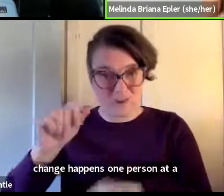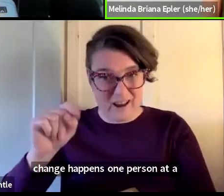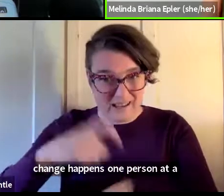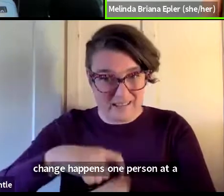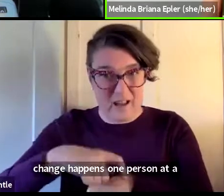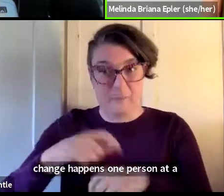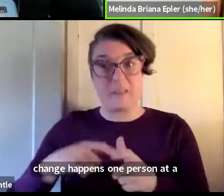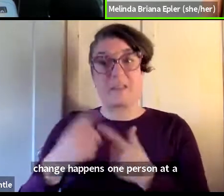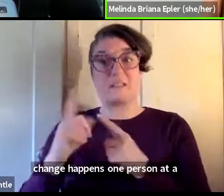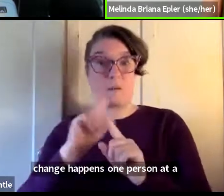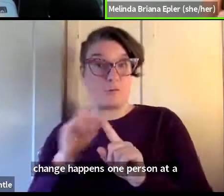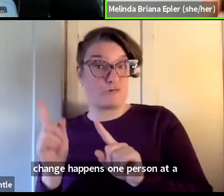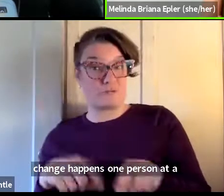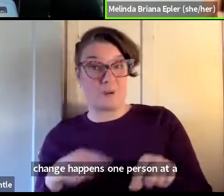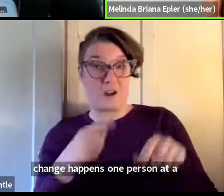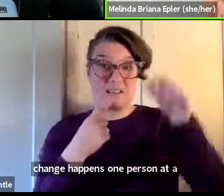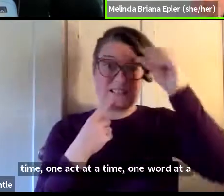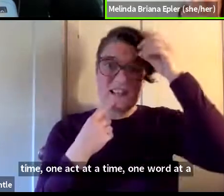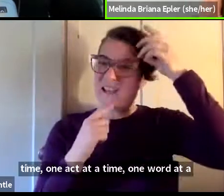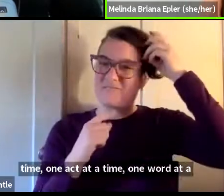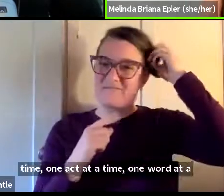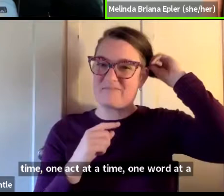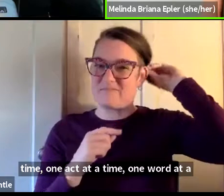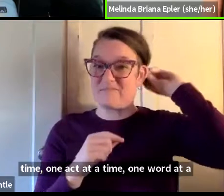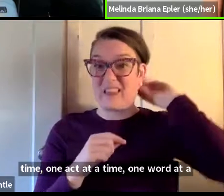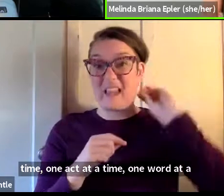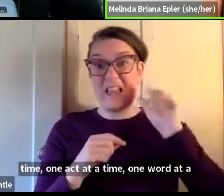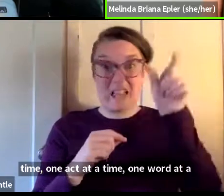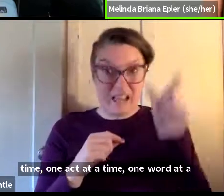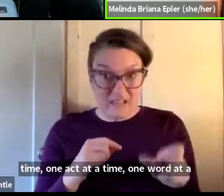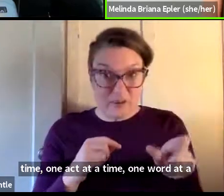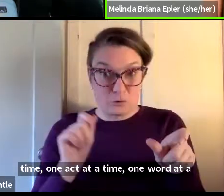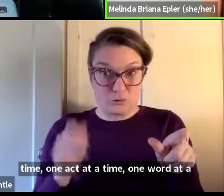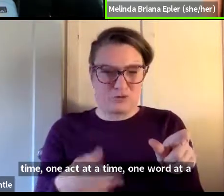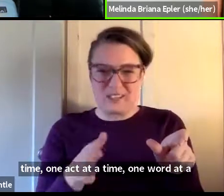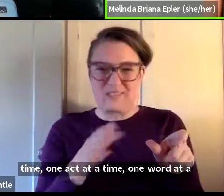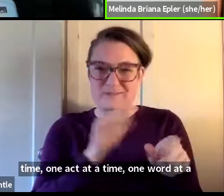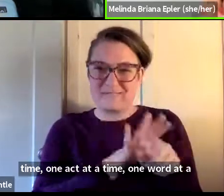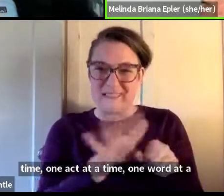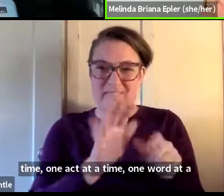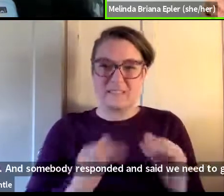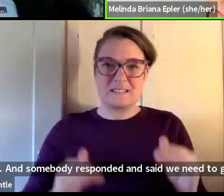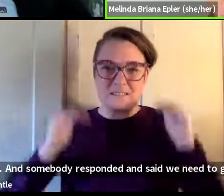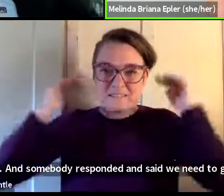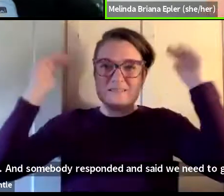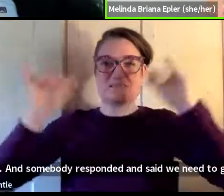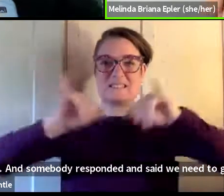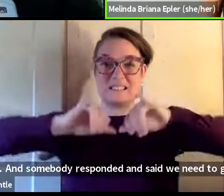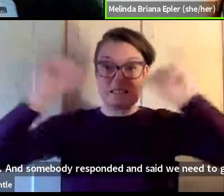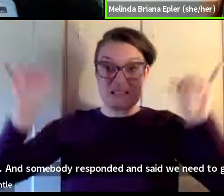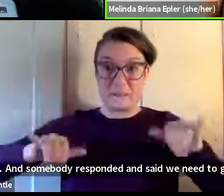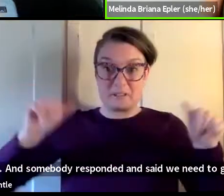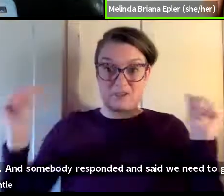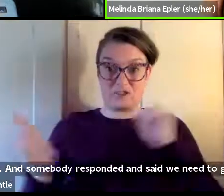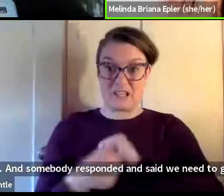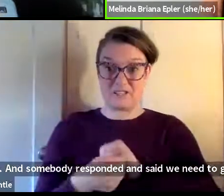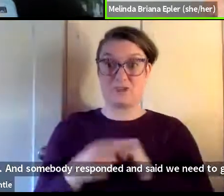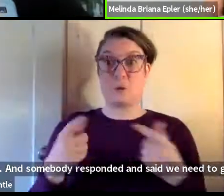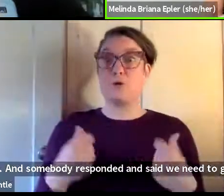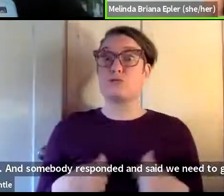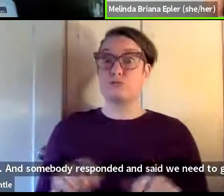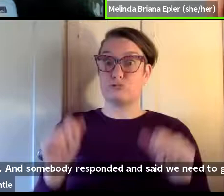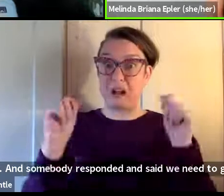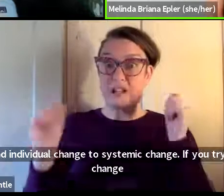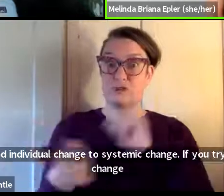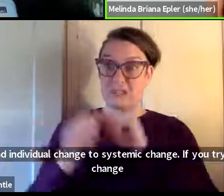somebody responded and said that we need to go beyond individual change to systemic change. But if you try to change a system and forget